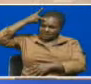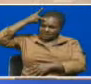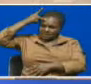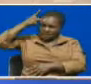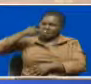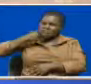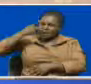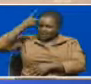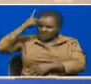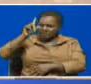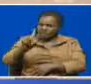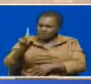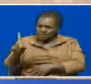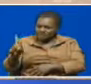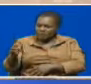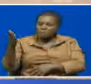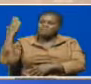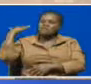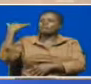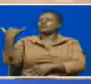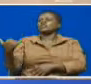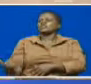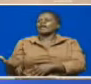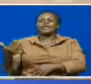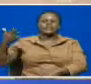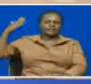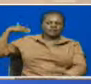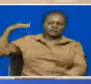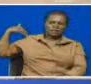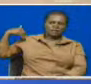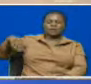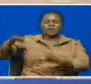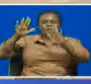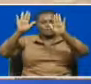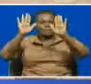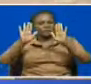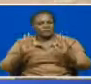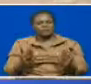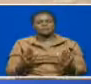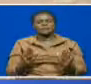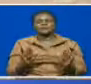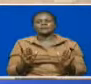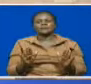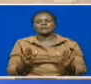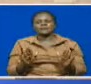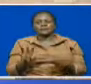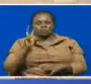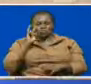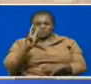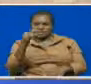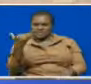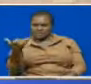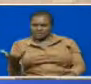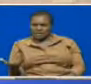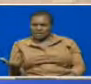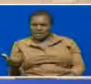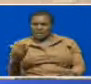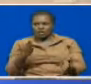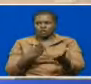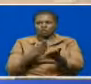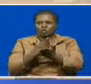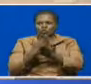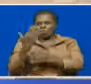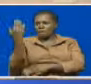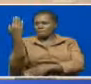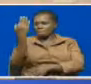every parent was a child. So it is very important that we see this child through the